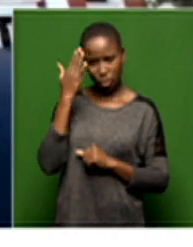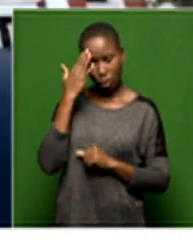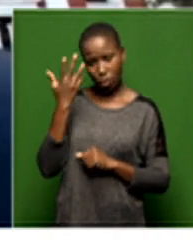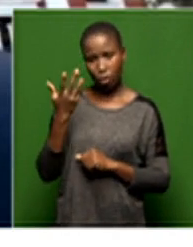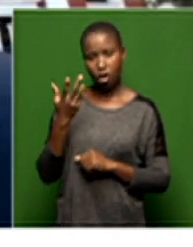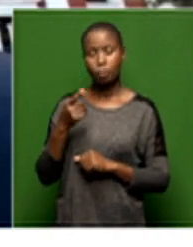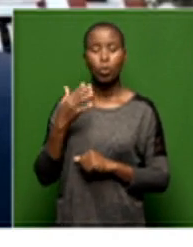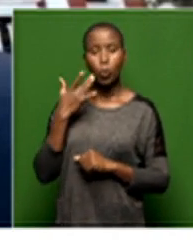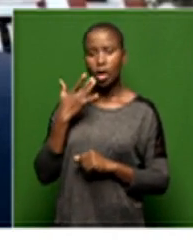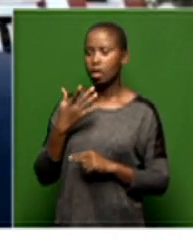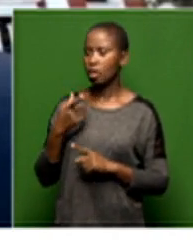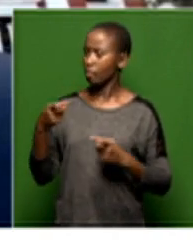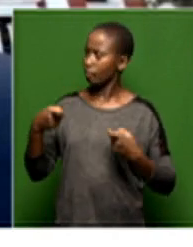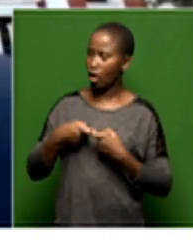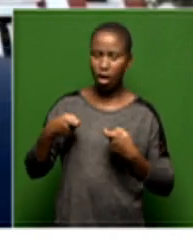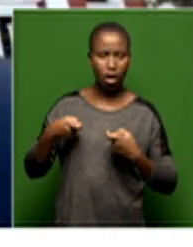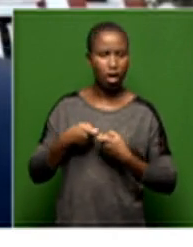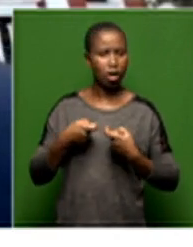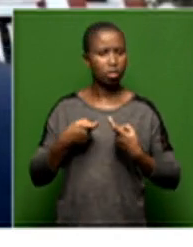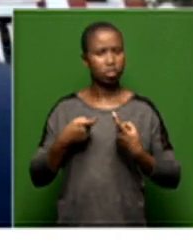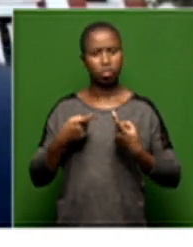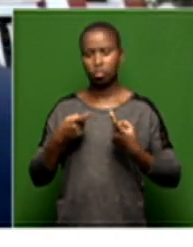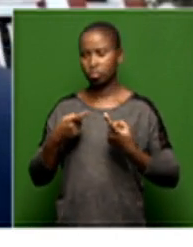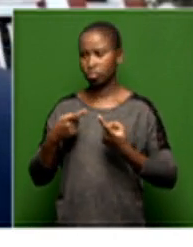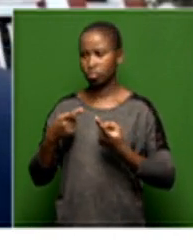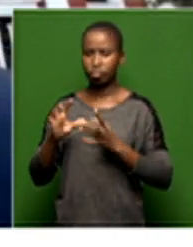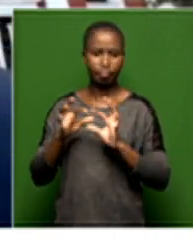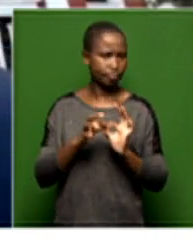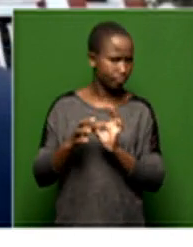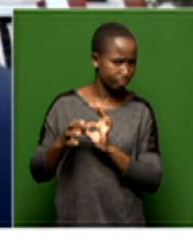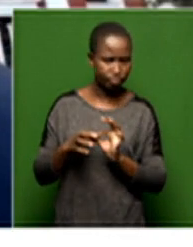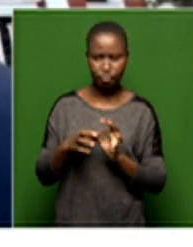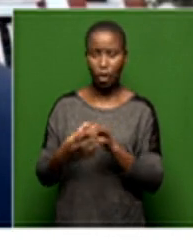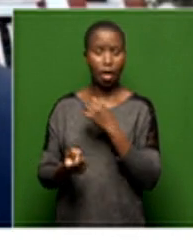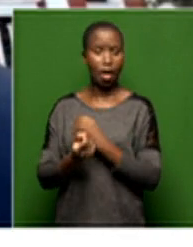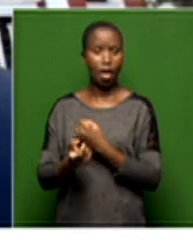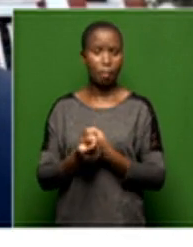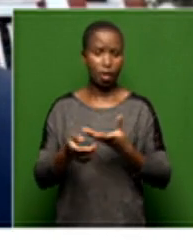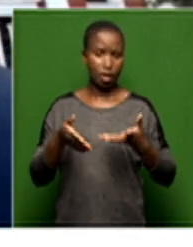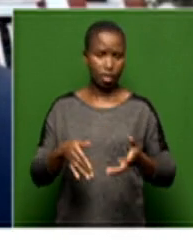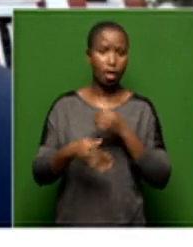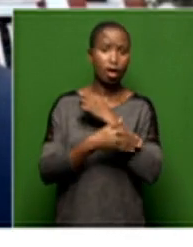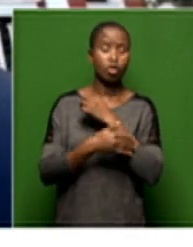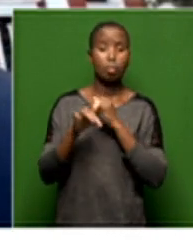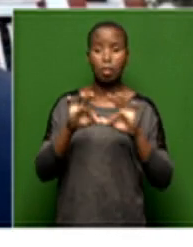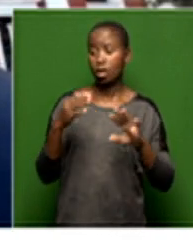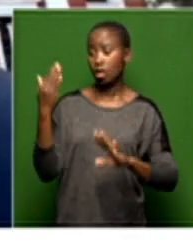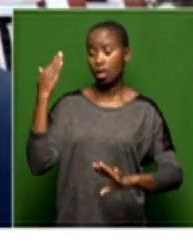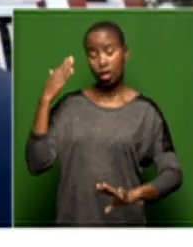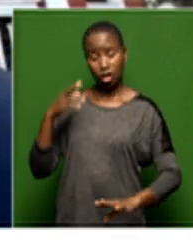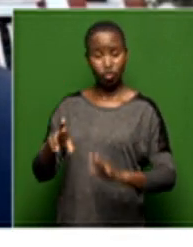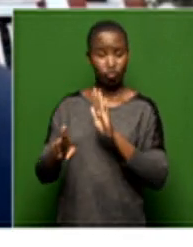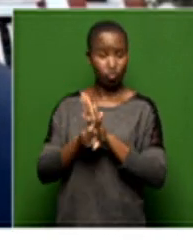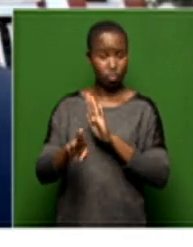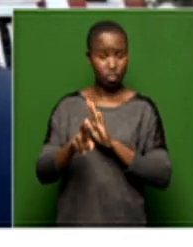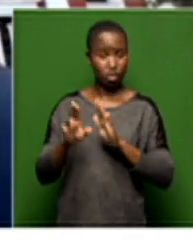the fight, after all the engagement between the contending forces in this country, those representing apartheid and freedom